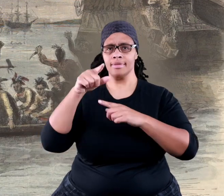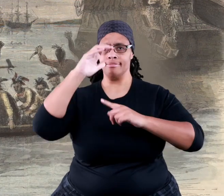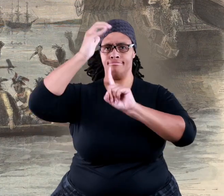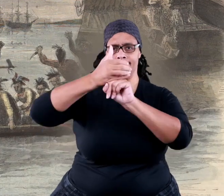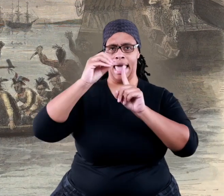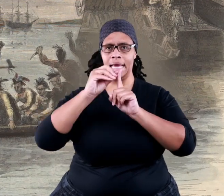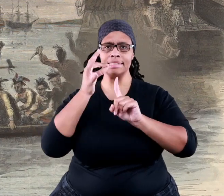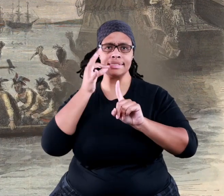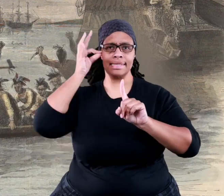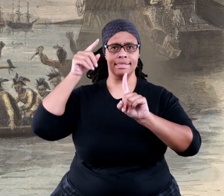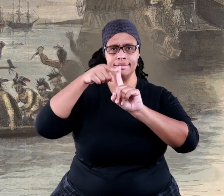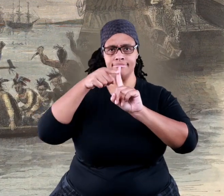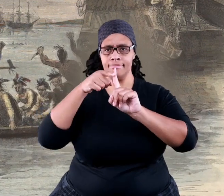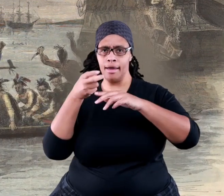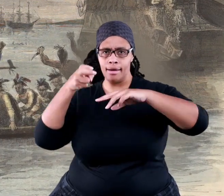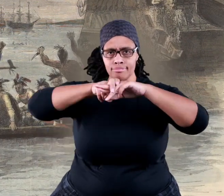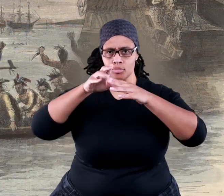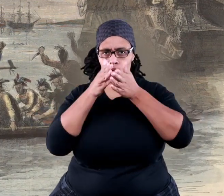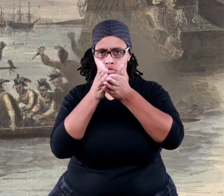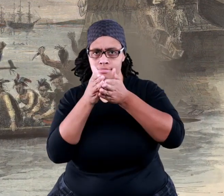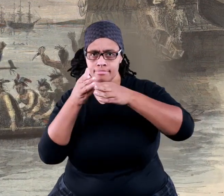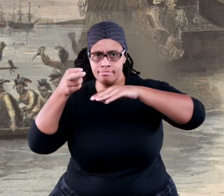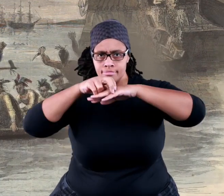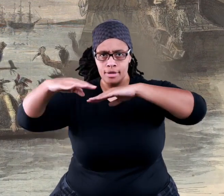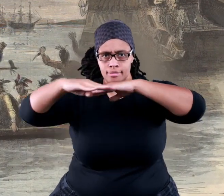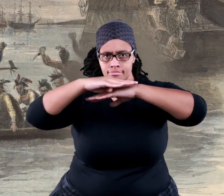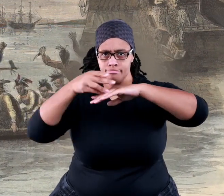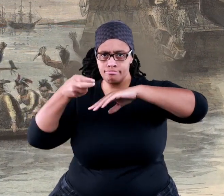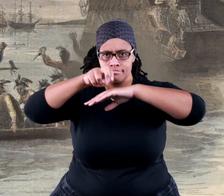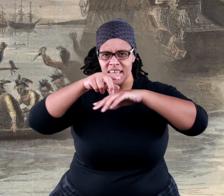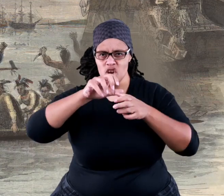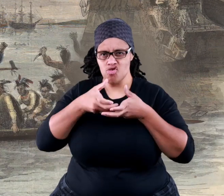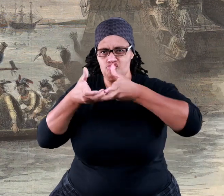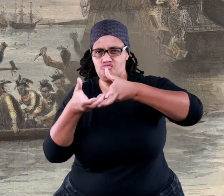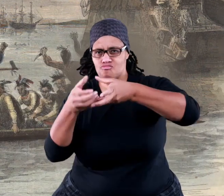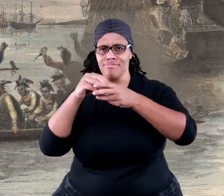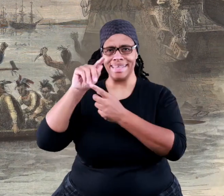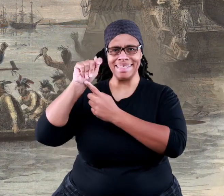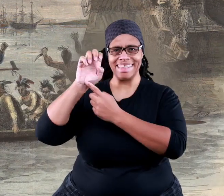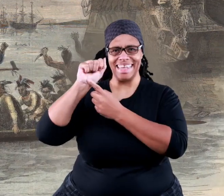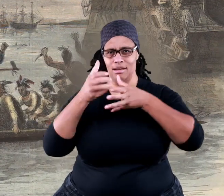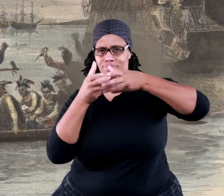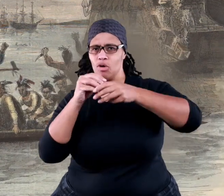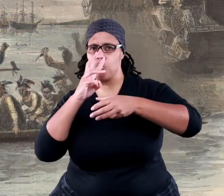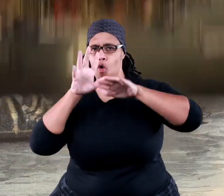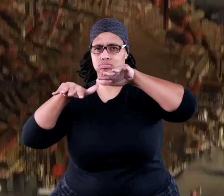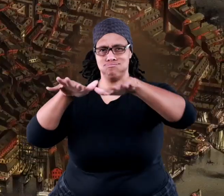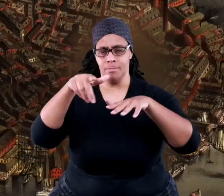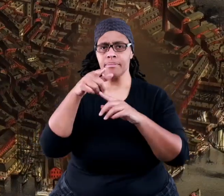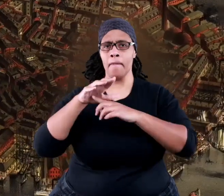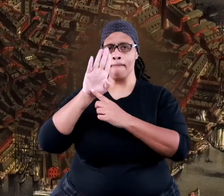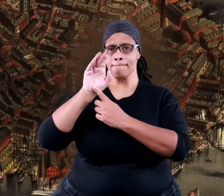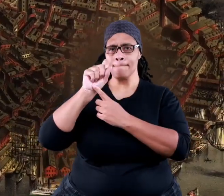protested by disguising themselves as Indians. Sneaking aboard ships in the harbor, they dumped the cargo of tea into the